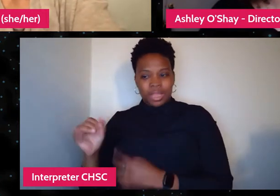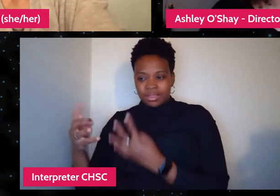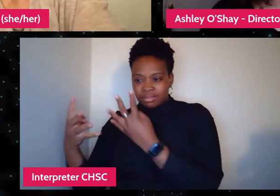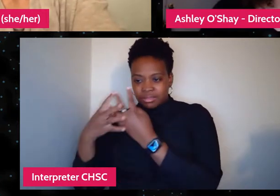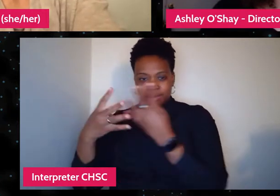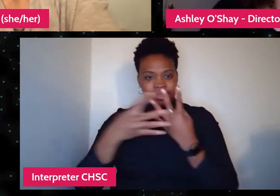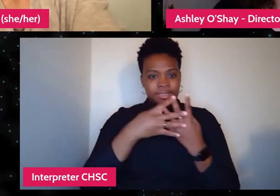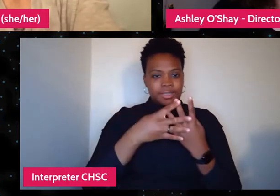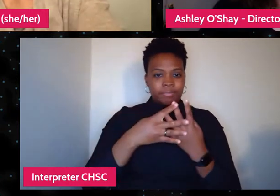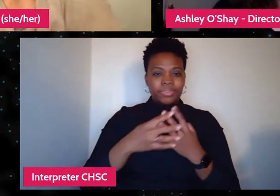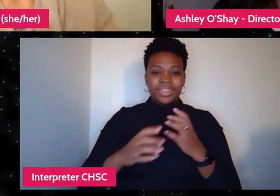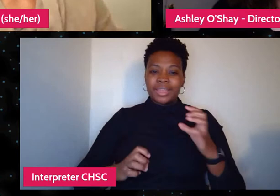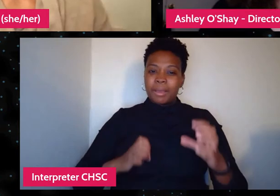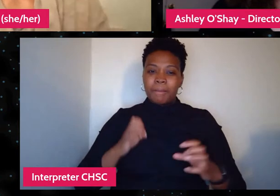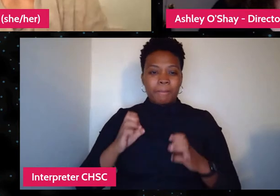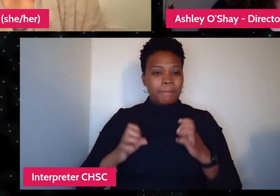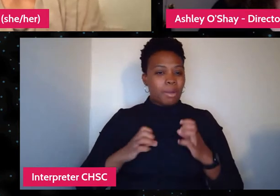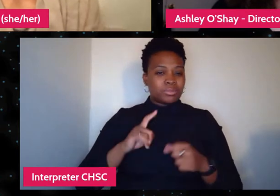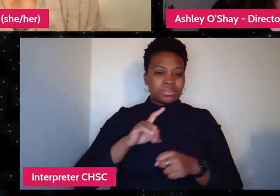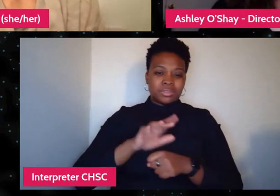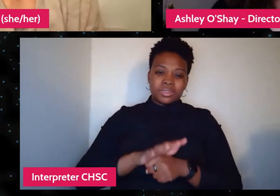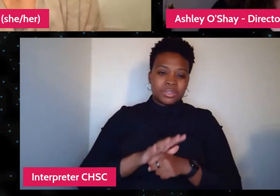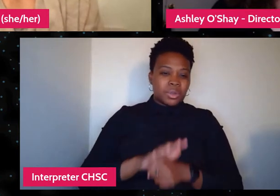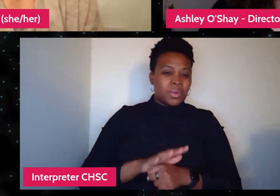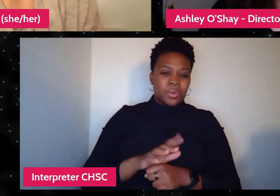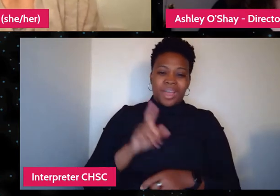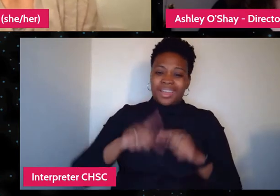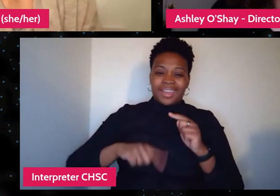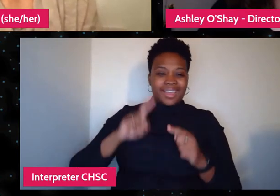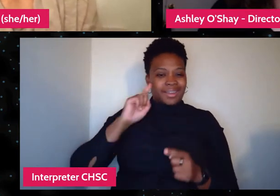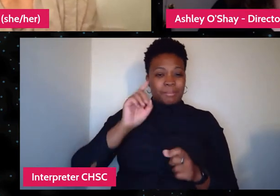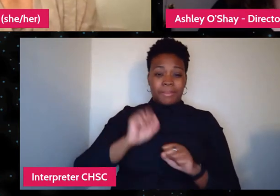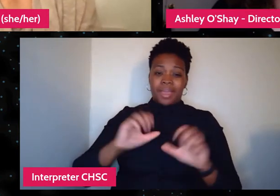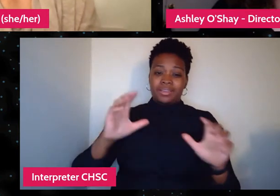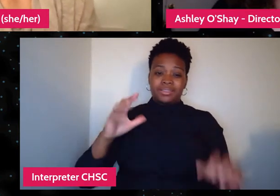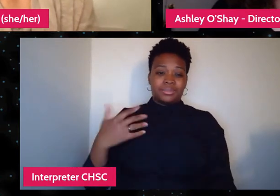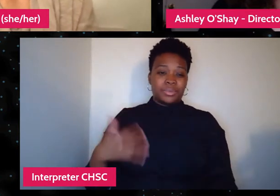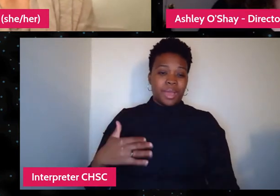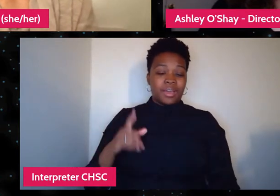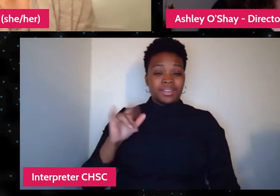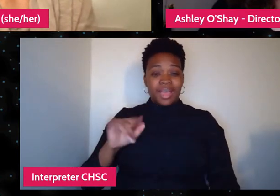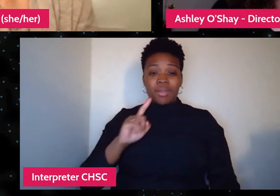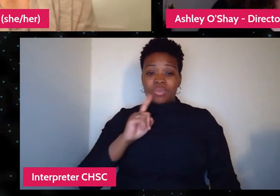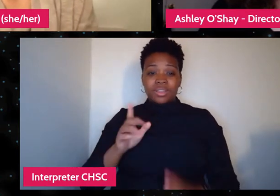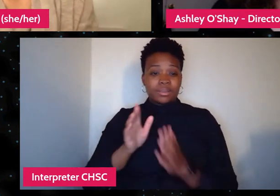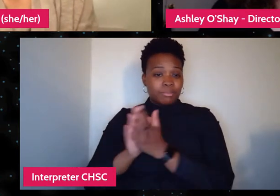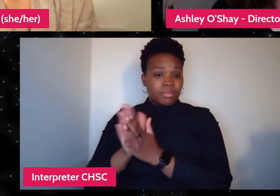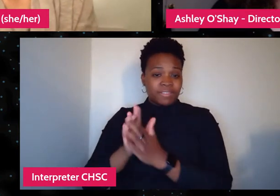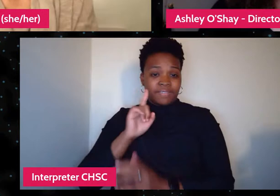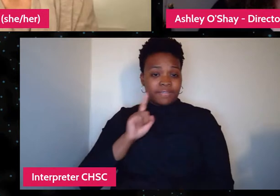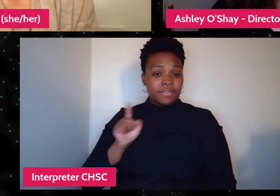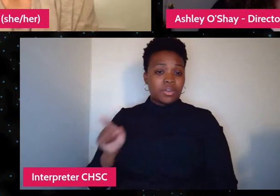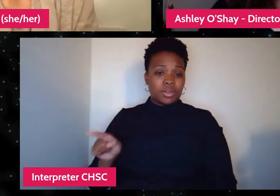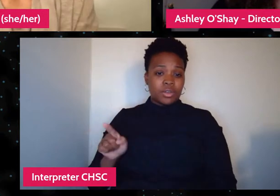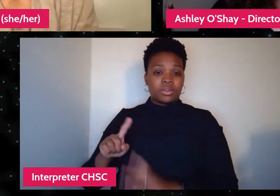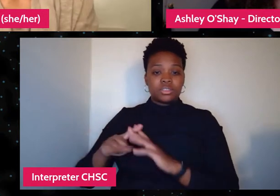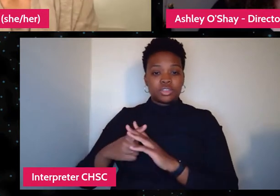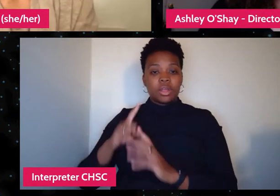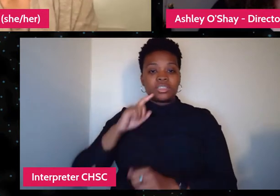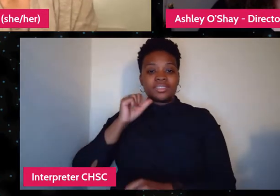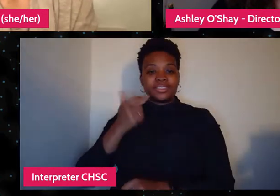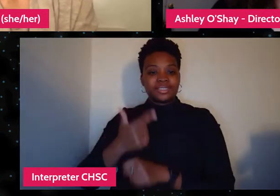take. I can't imagine. Yeah. So that was a motivator for her and starting the Sisters in